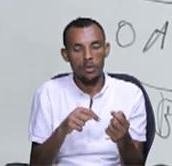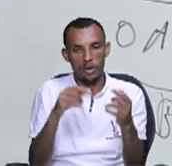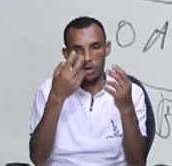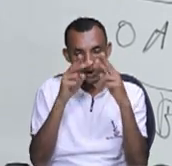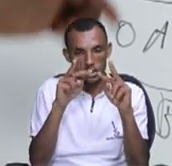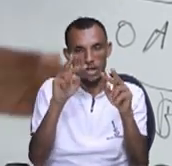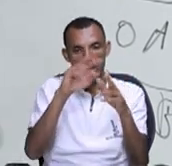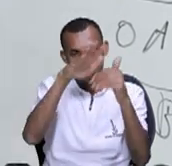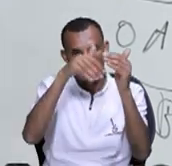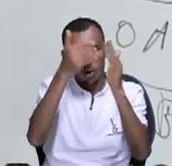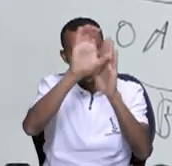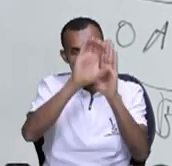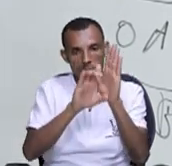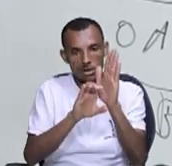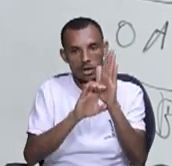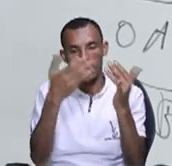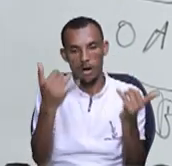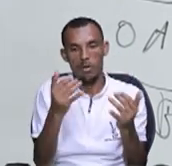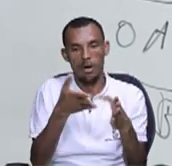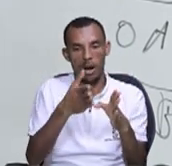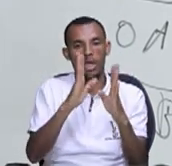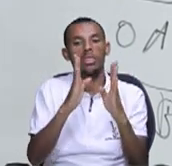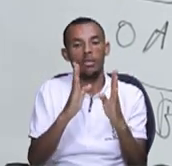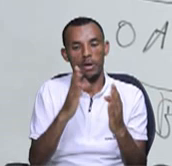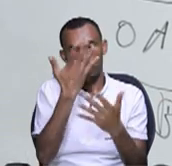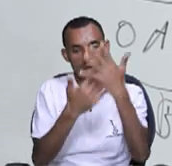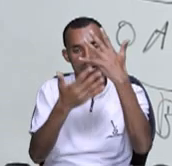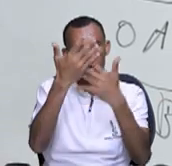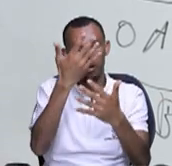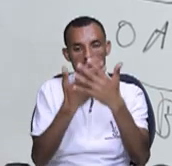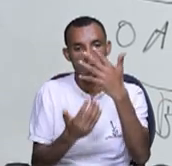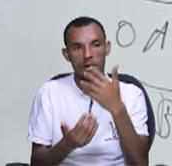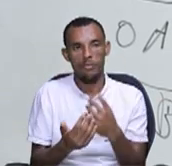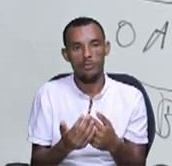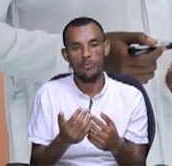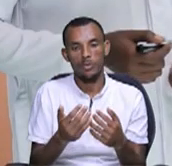consider in all chapters. Now let me discuss